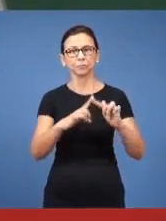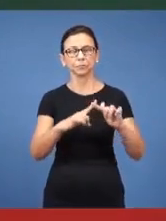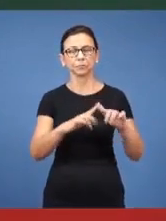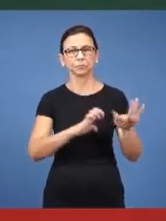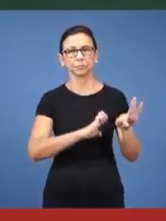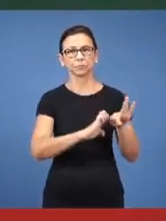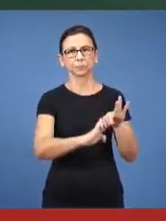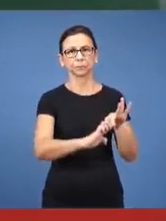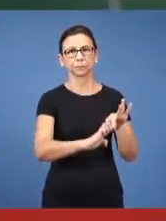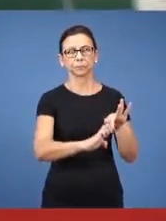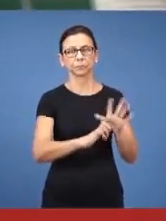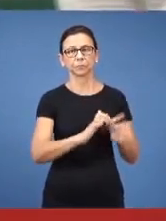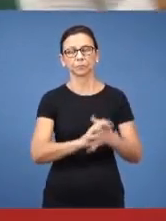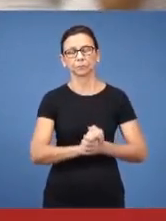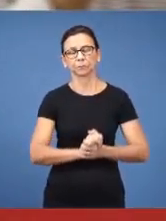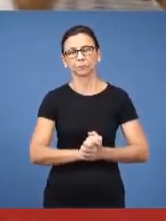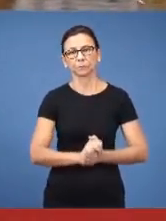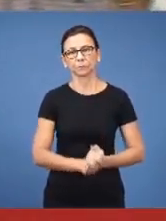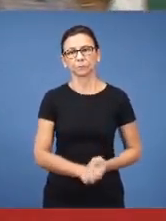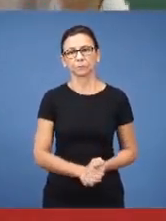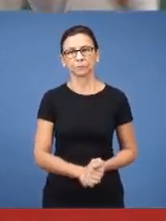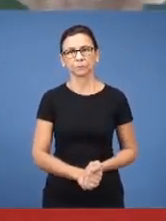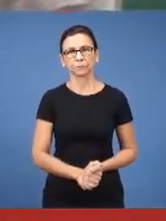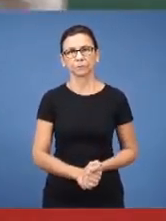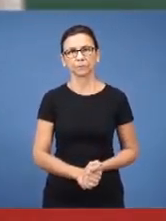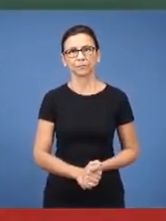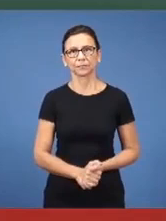Philadelphia. And quickly,